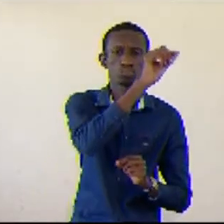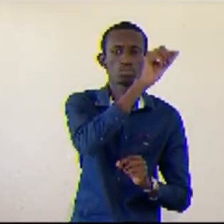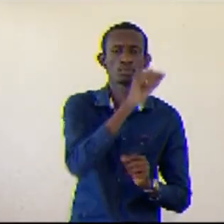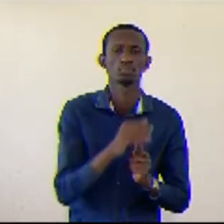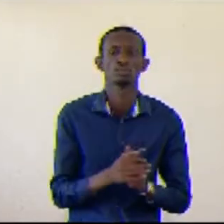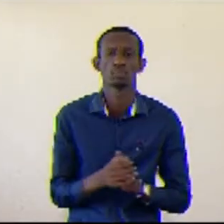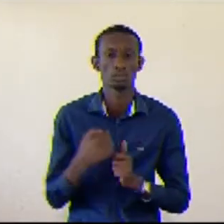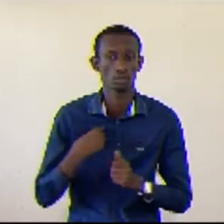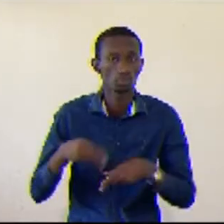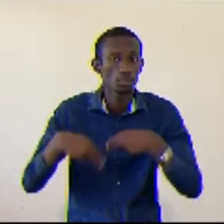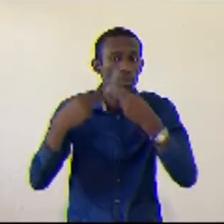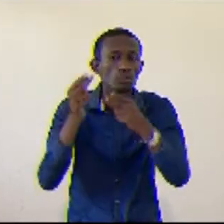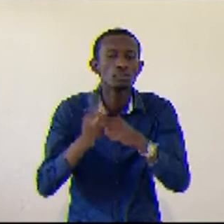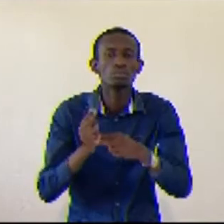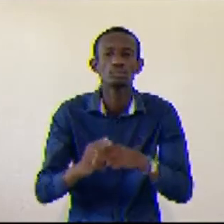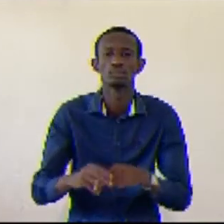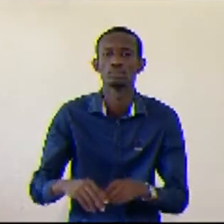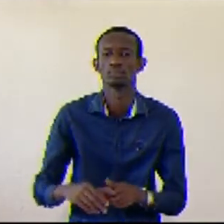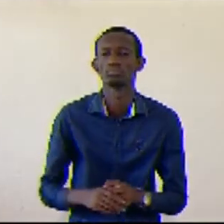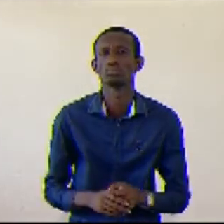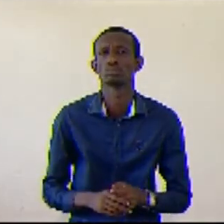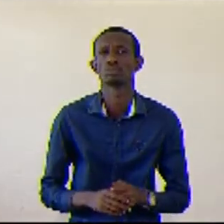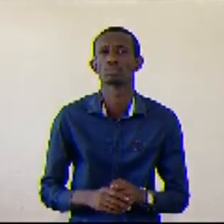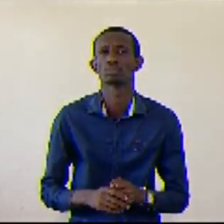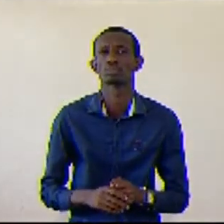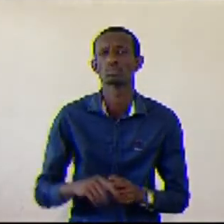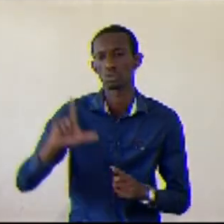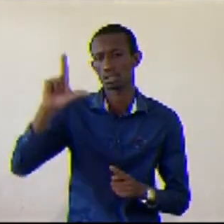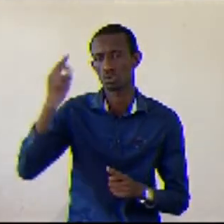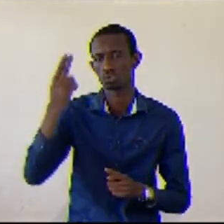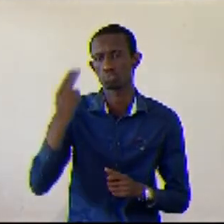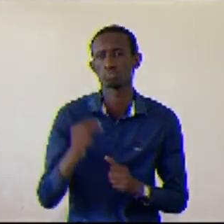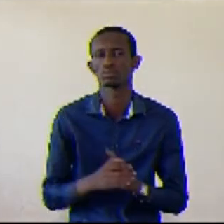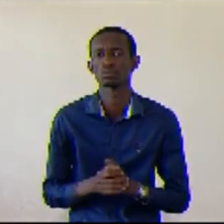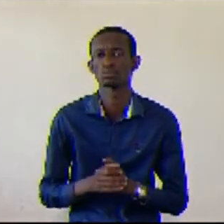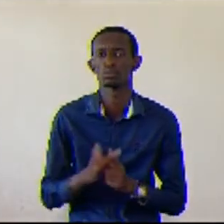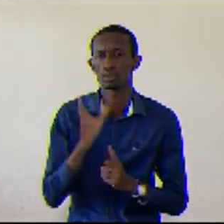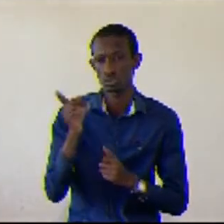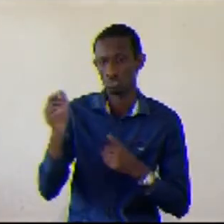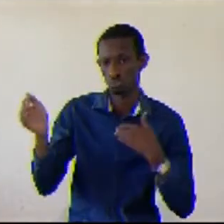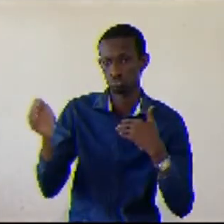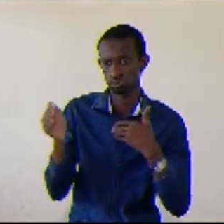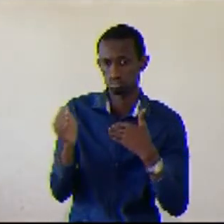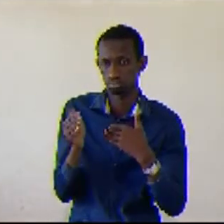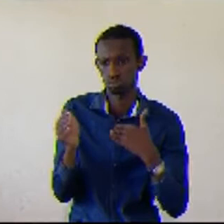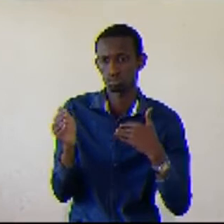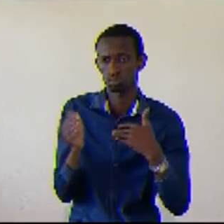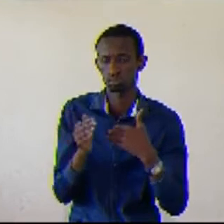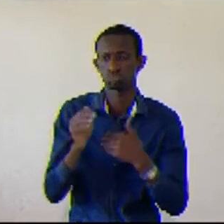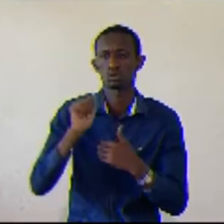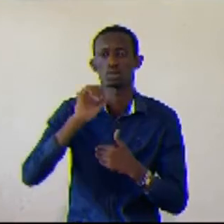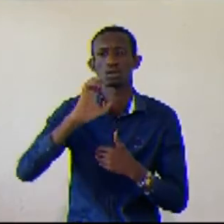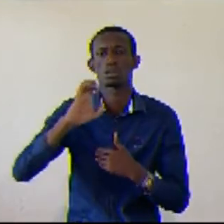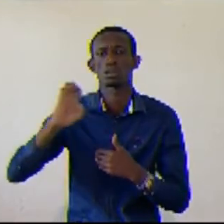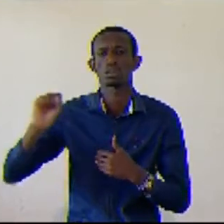Let me call it L2, and it crosses the x-axis at x3,